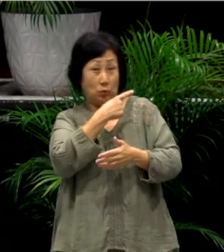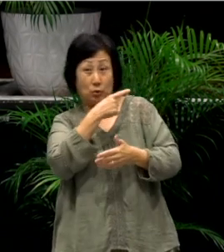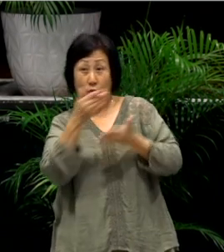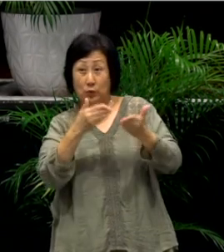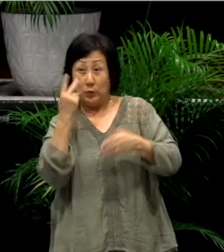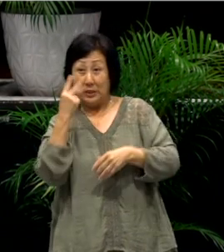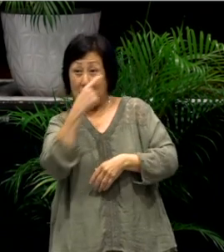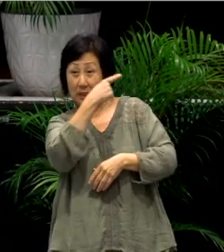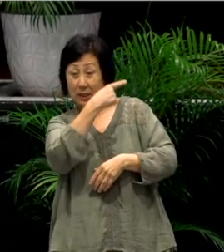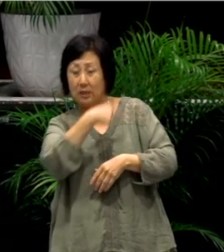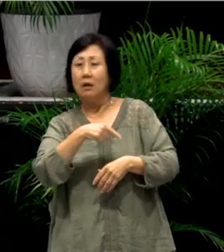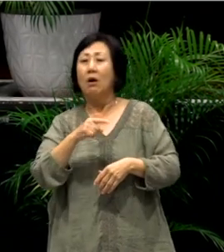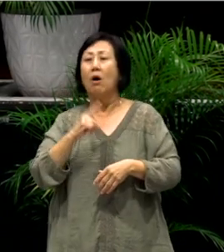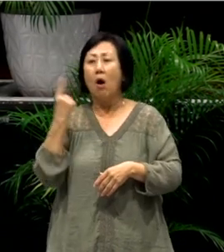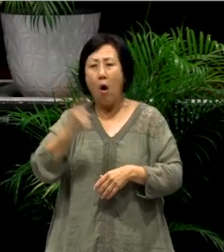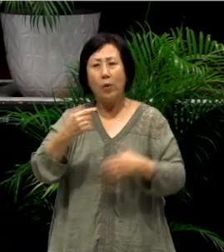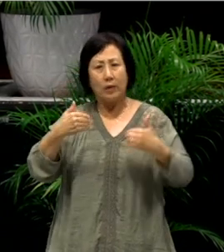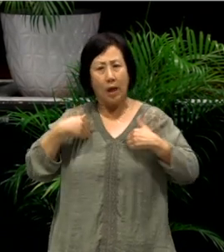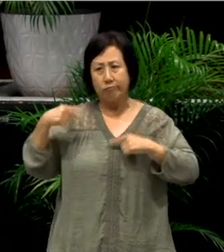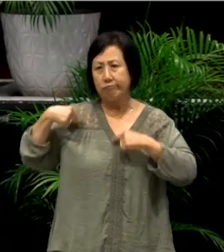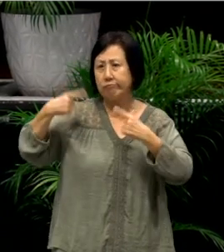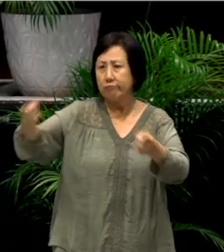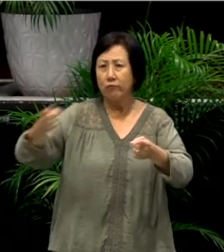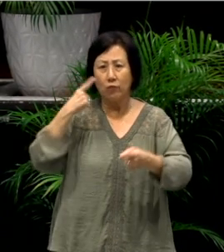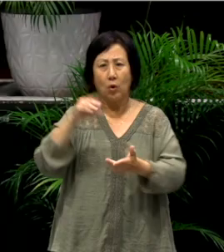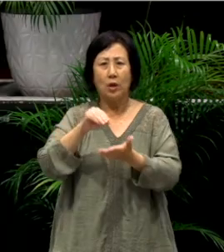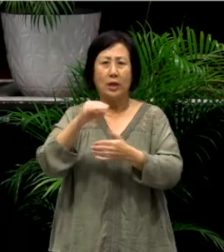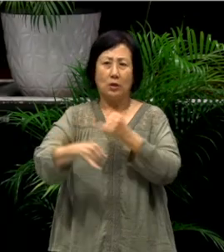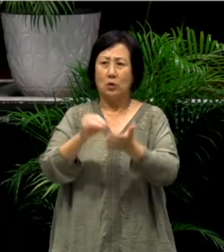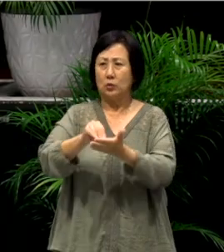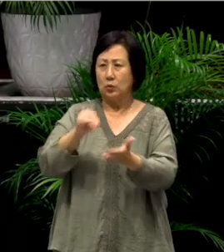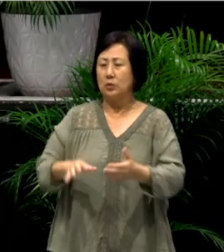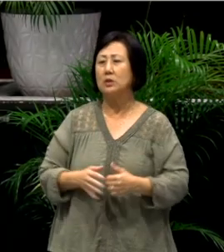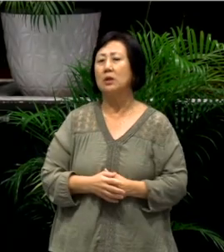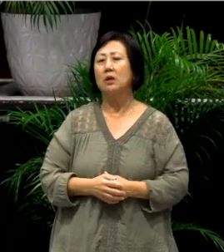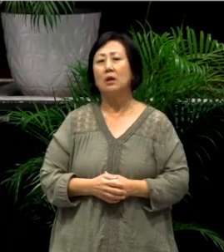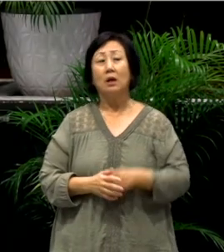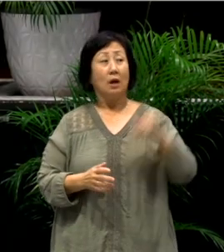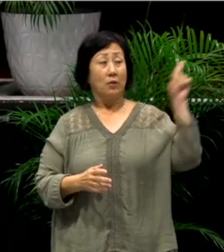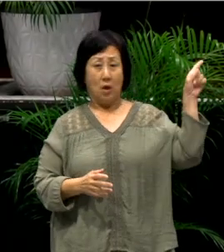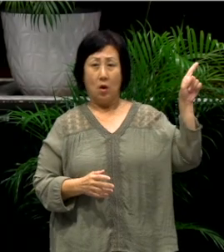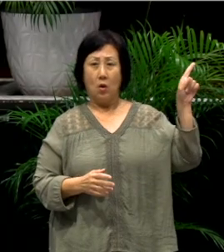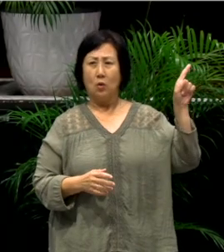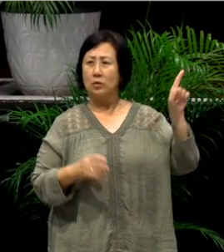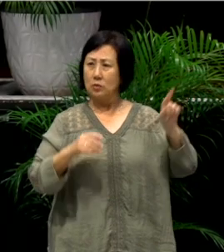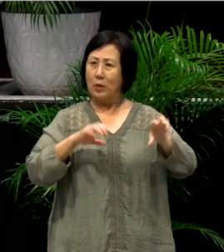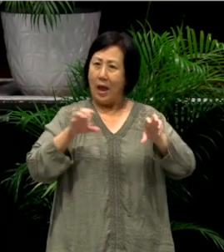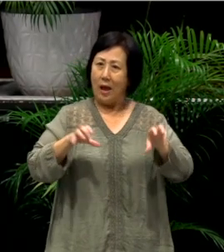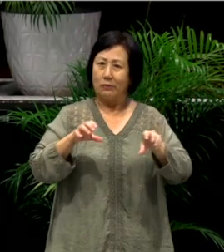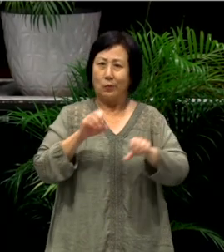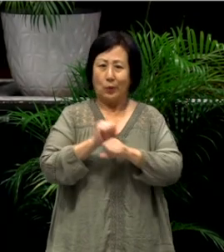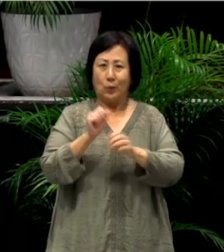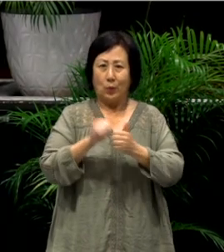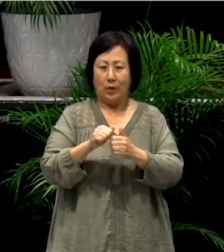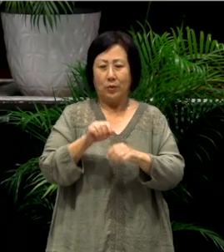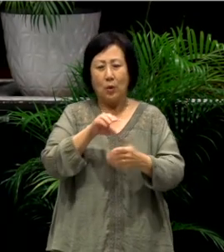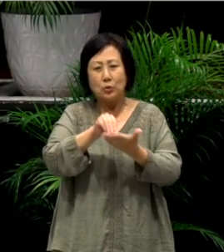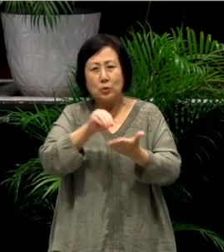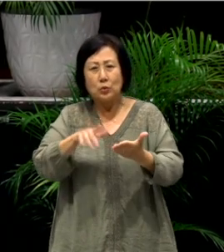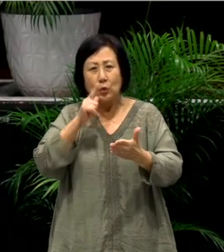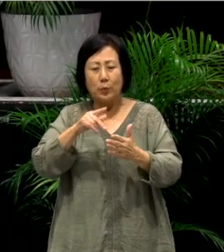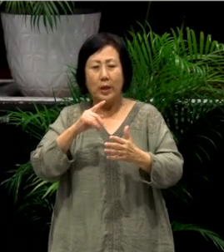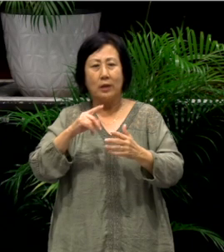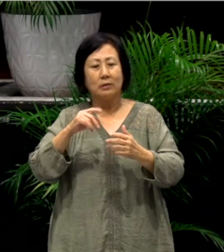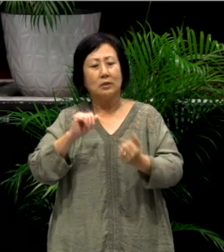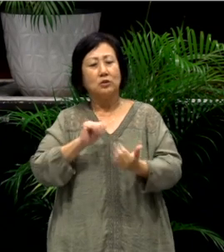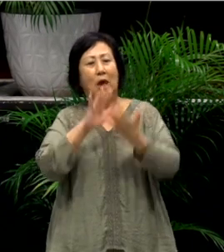up here on the slide are always available to our international students, and they have been actively working with affected students. So just